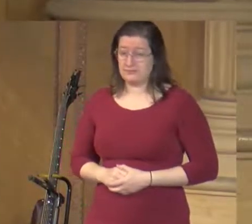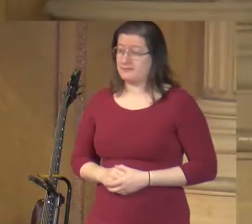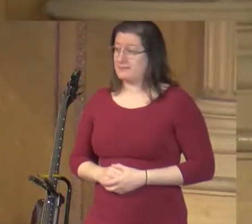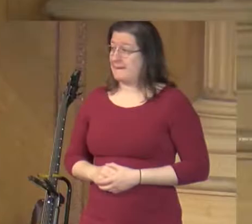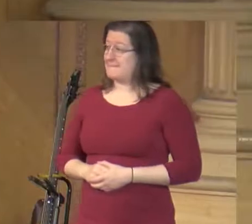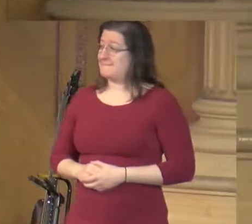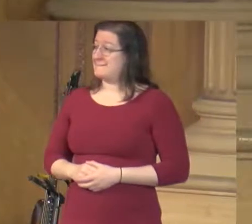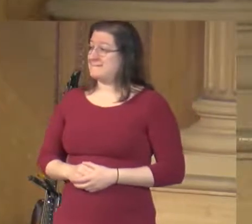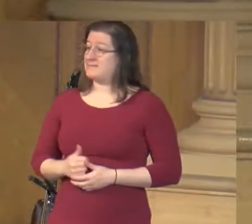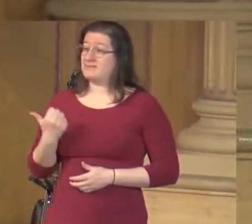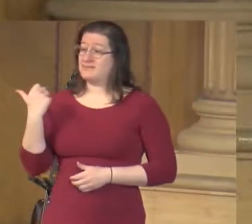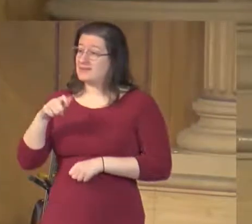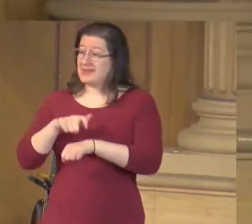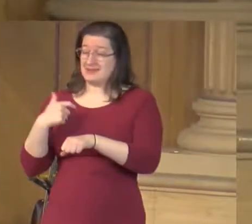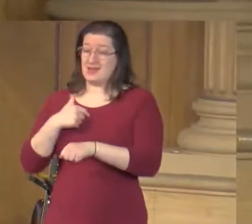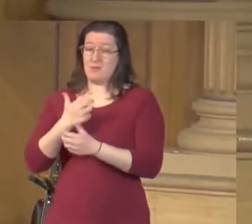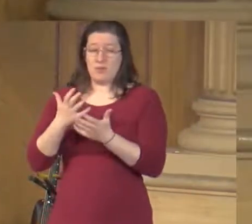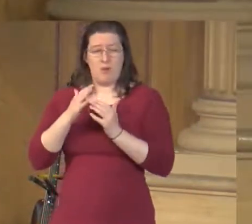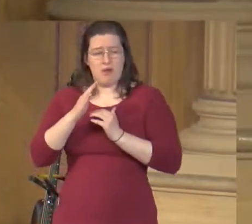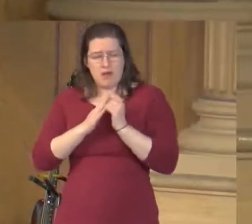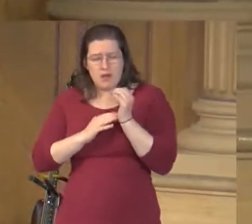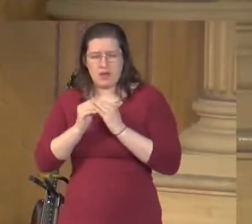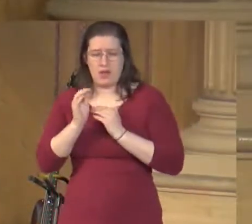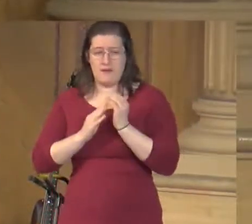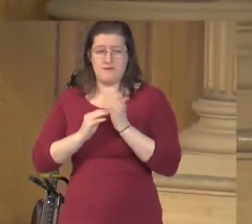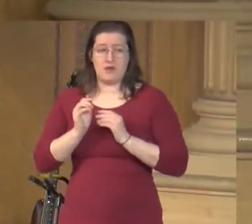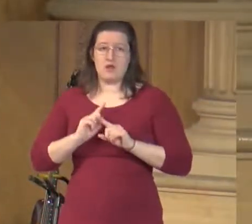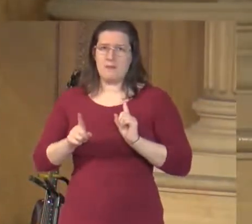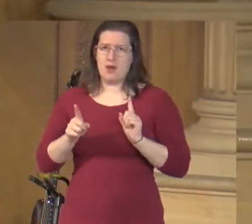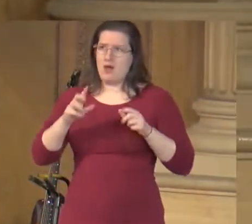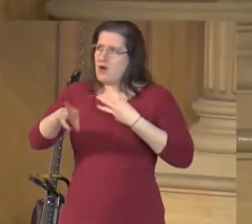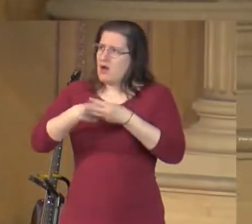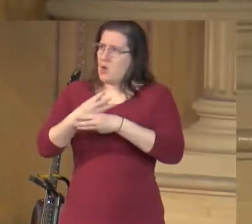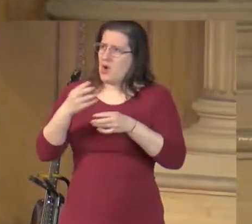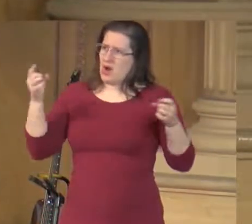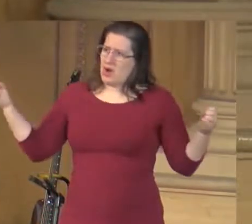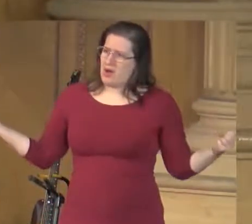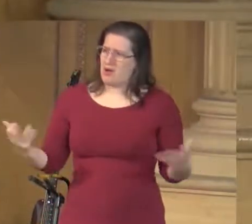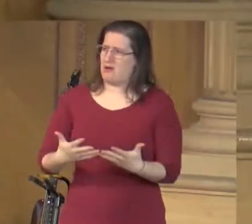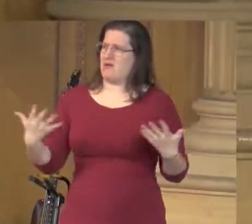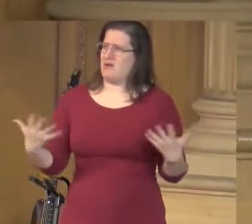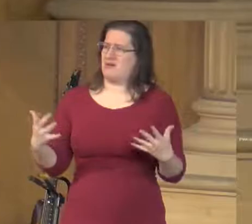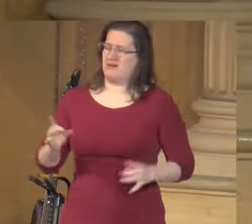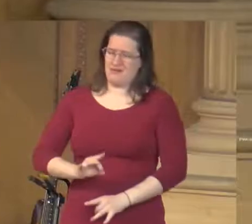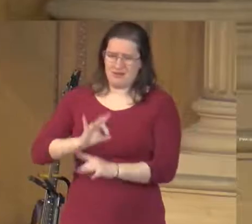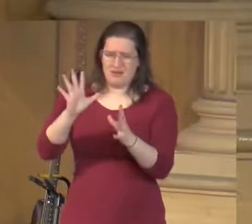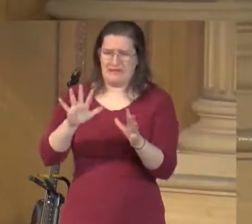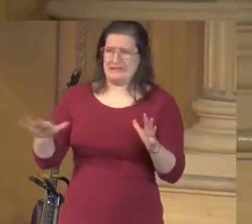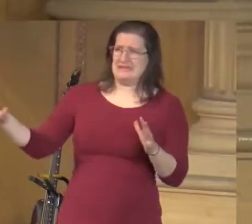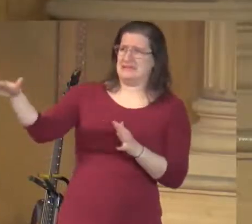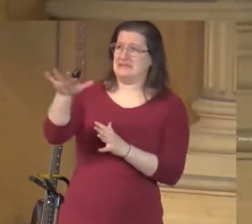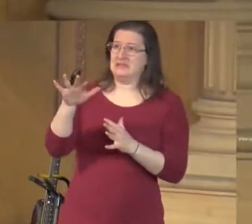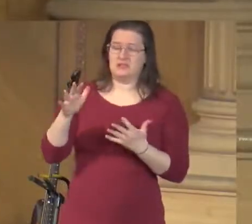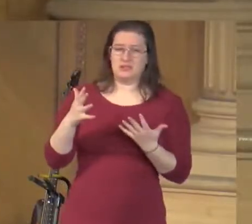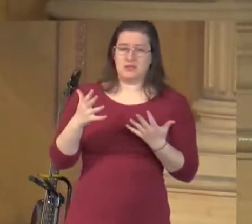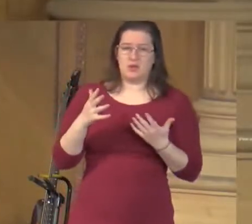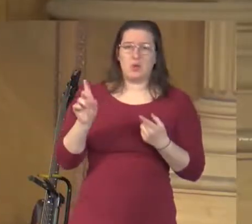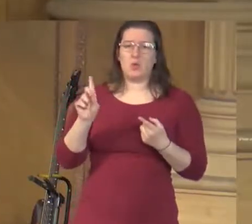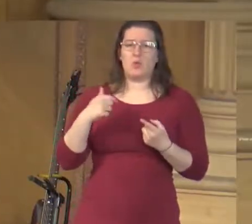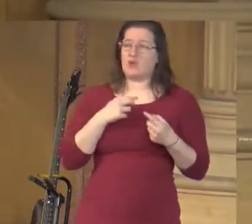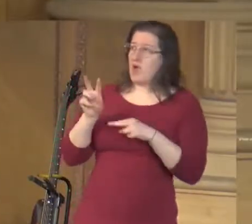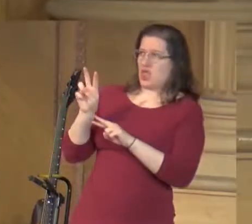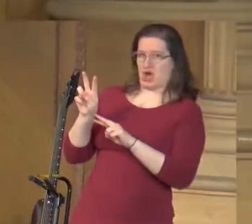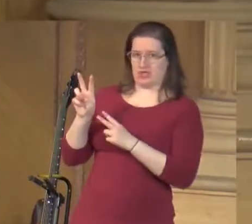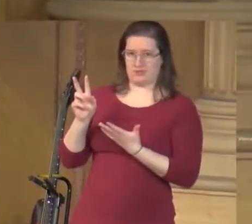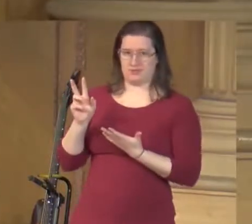Where do we turn for comfort when we have cause to be afraid? Will we resort to just kind of being our old selves when all of the easy